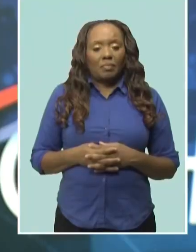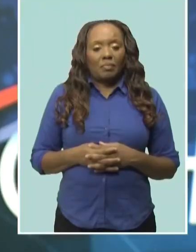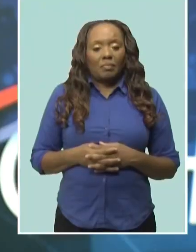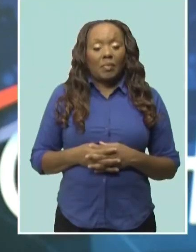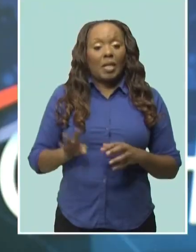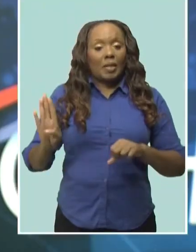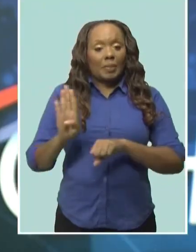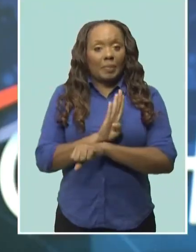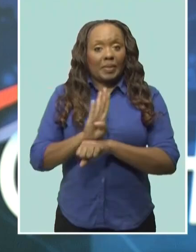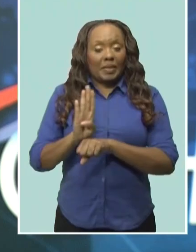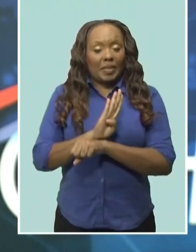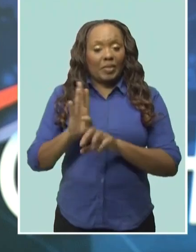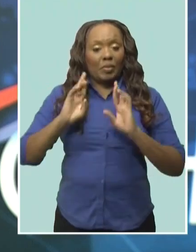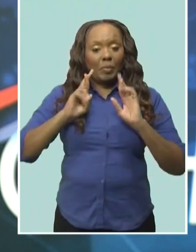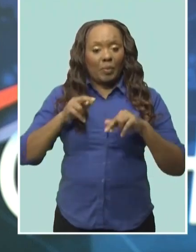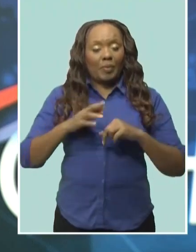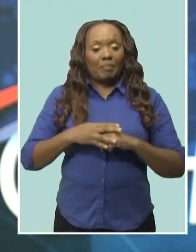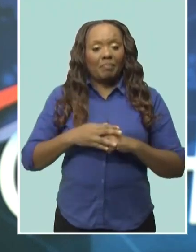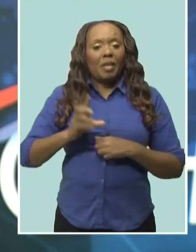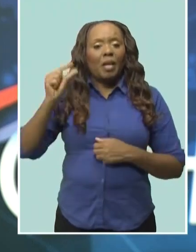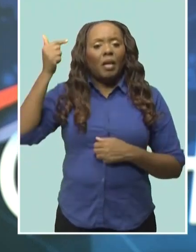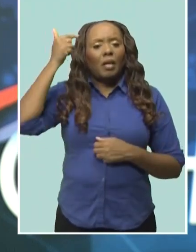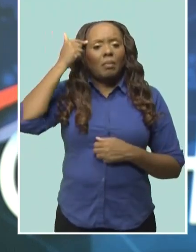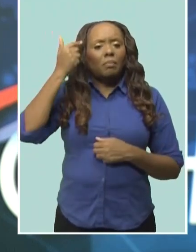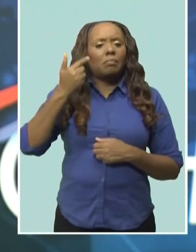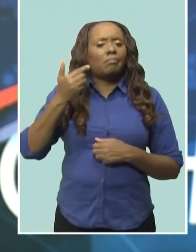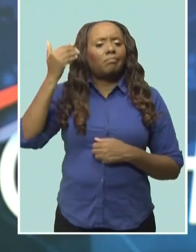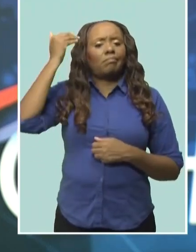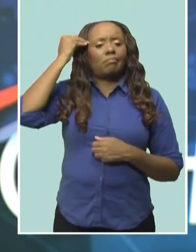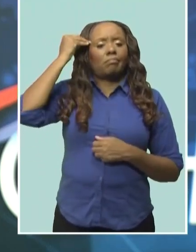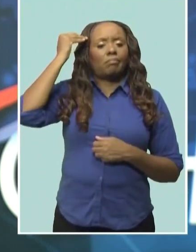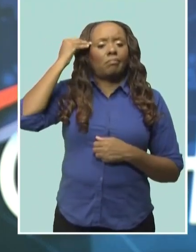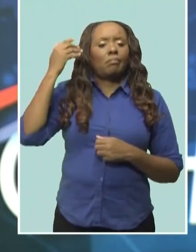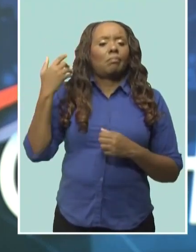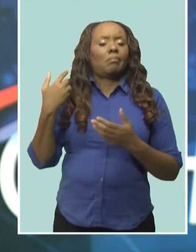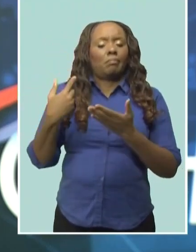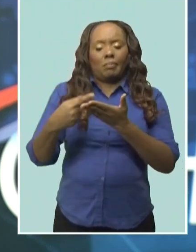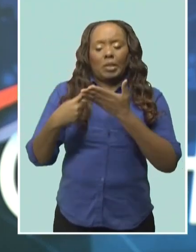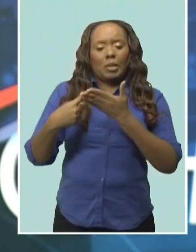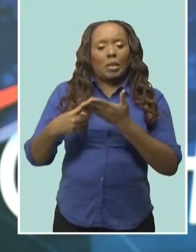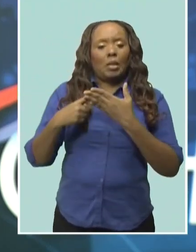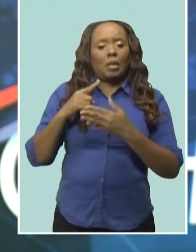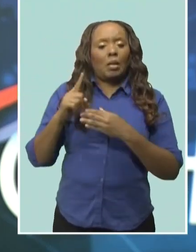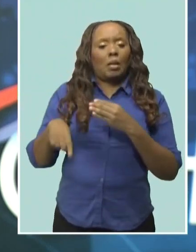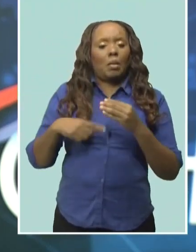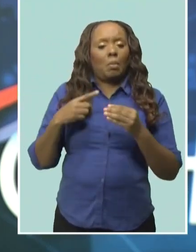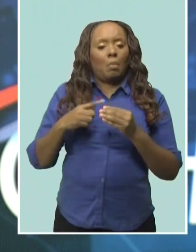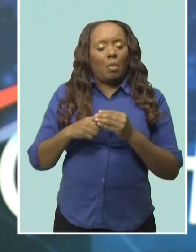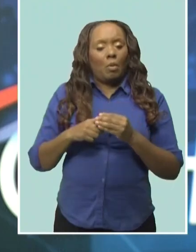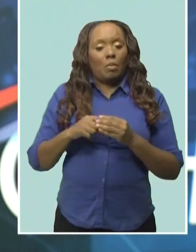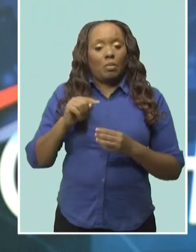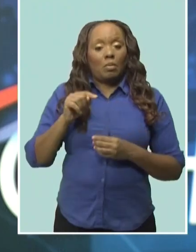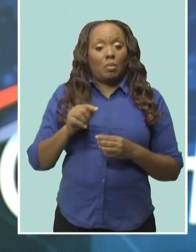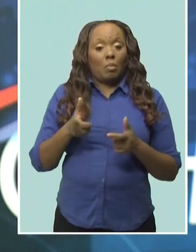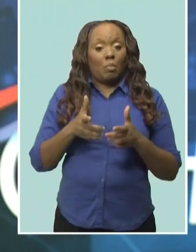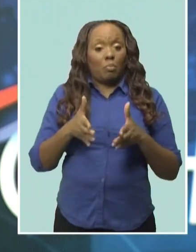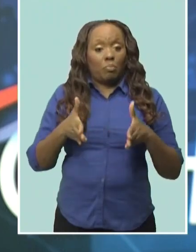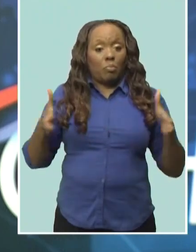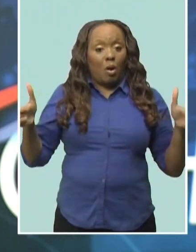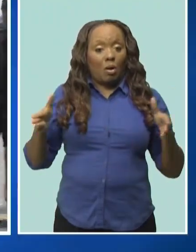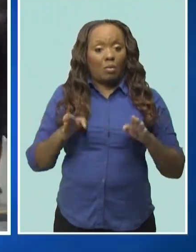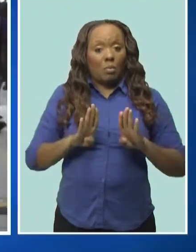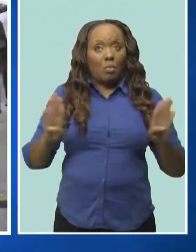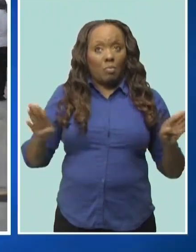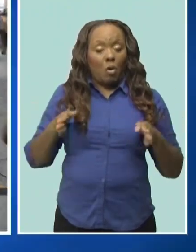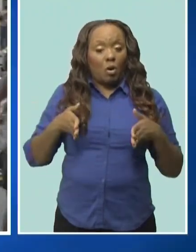In business tonight, government says it is aware of the discussion surrounding making Broad Street an area for pedestrian traffic only. Minister